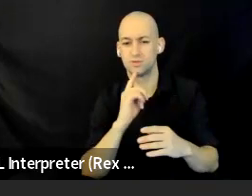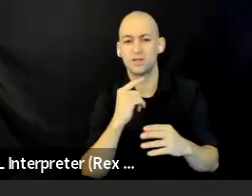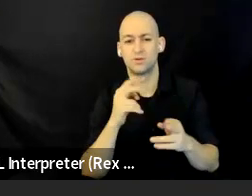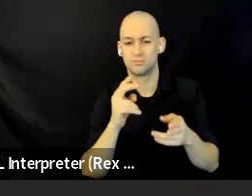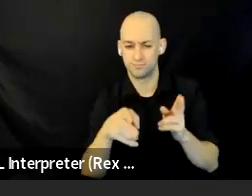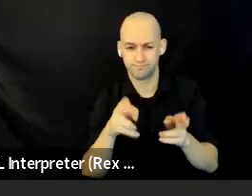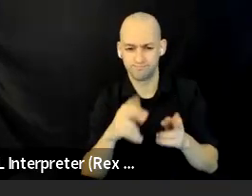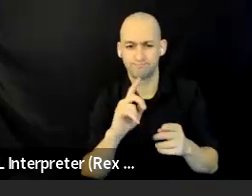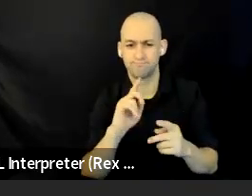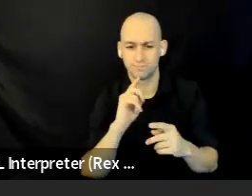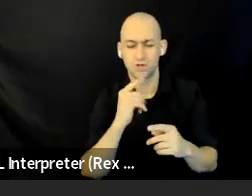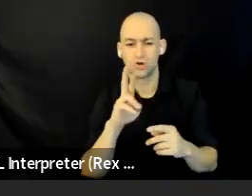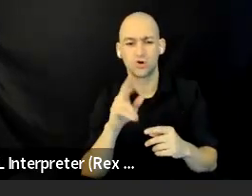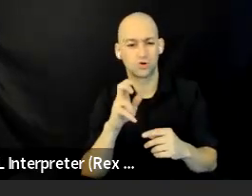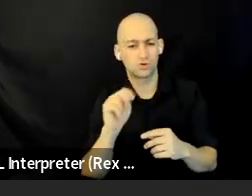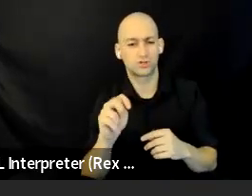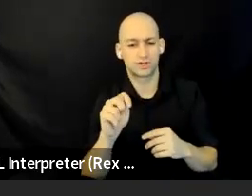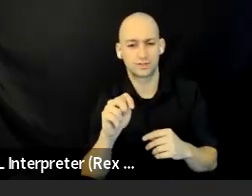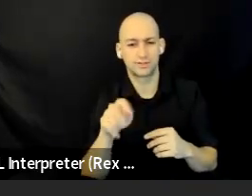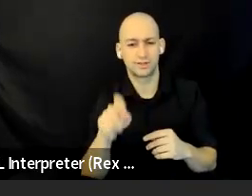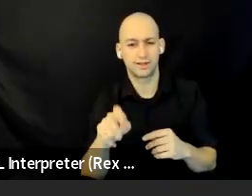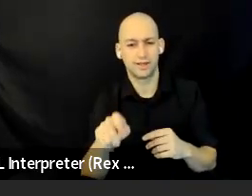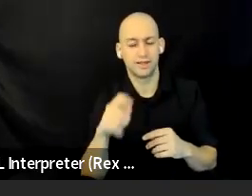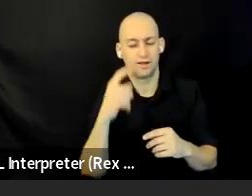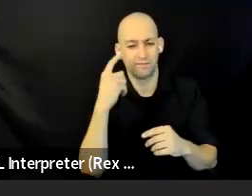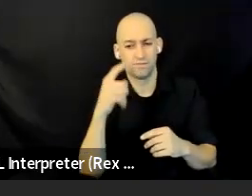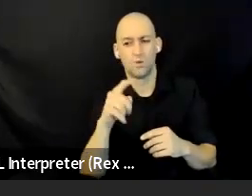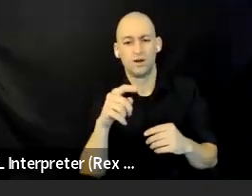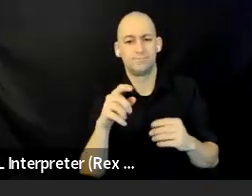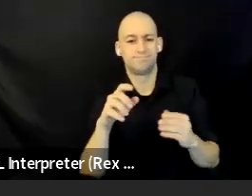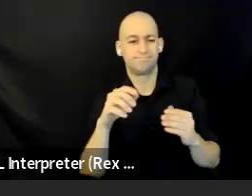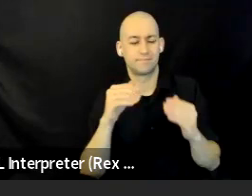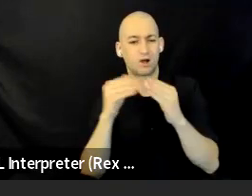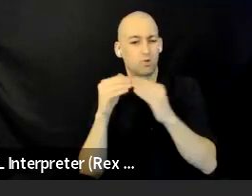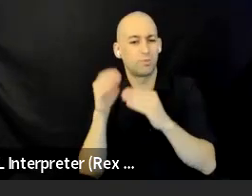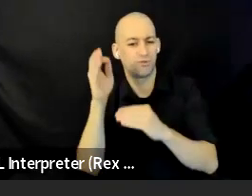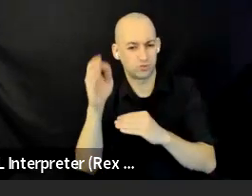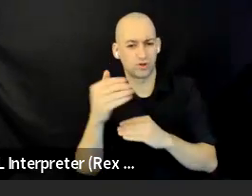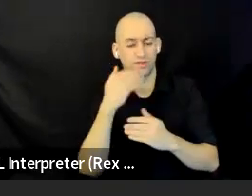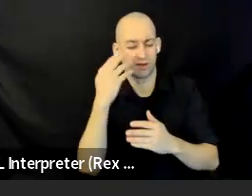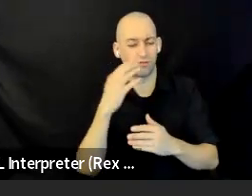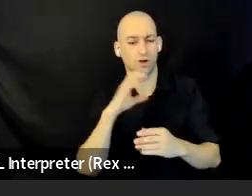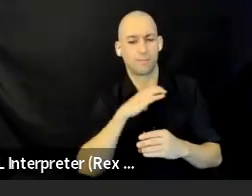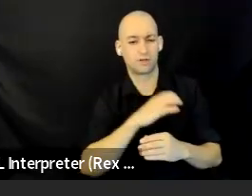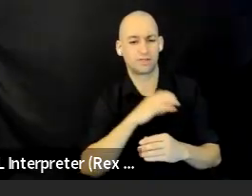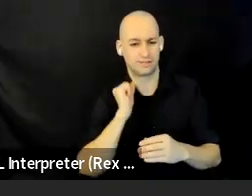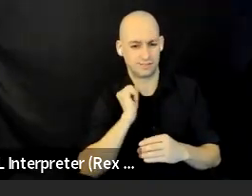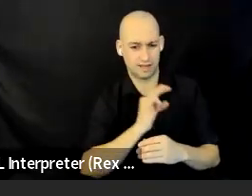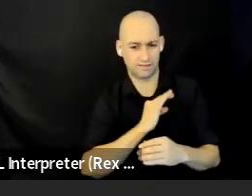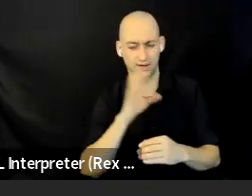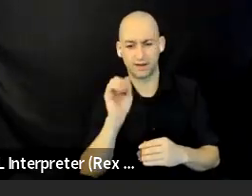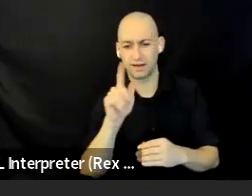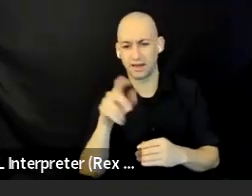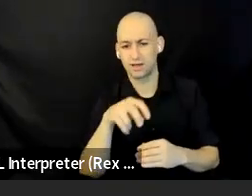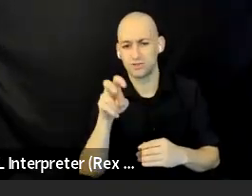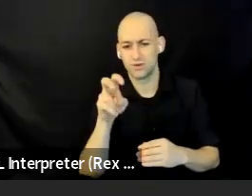hope for a resilient, prosperous, and equitable future. Secondly, thank you to Commission staff and staff from Caltrans headquarters divisions